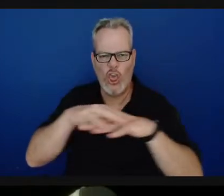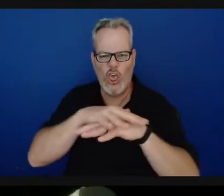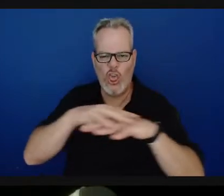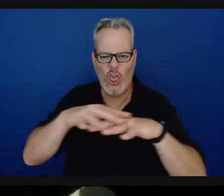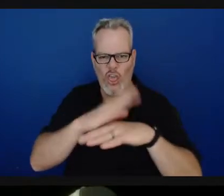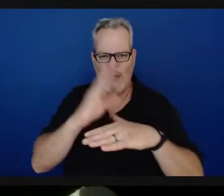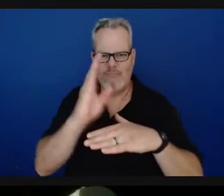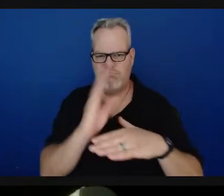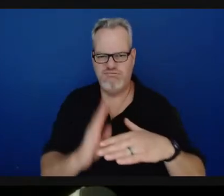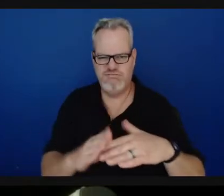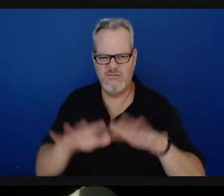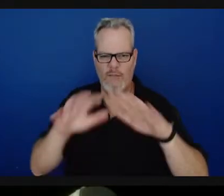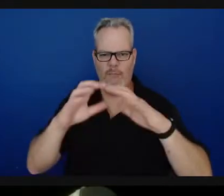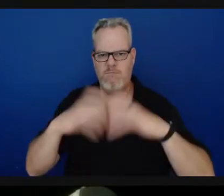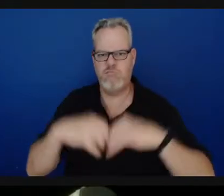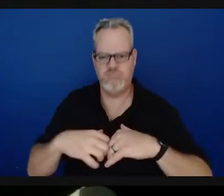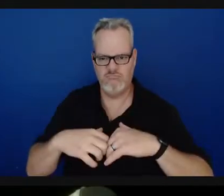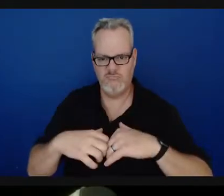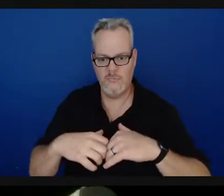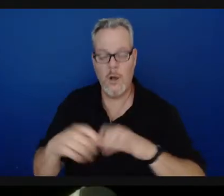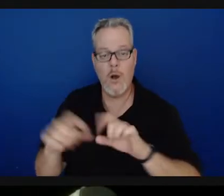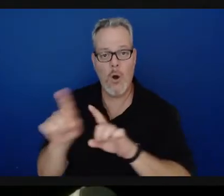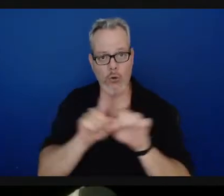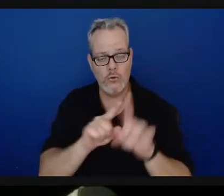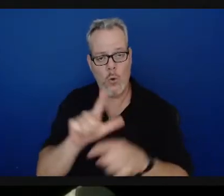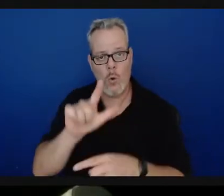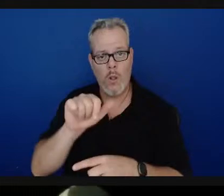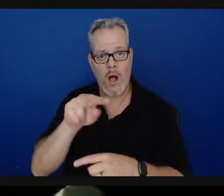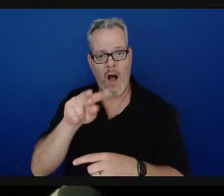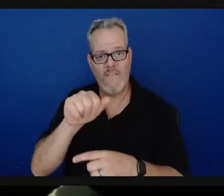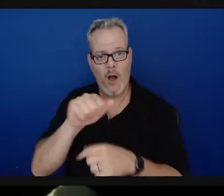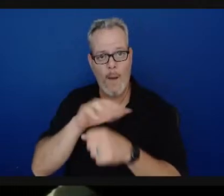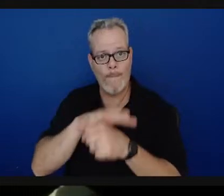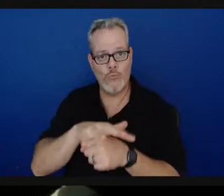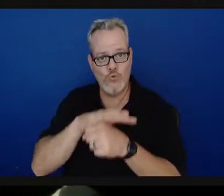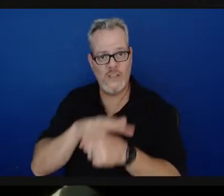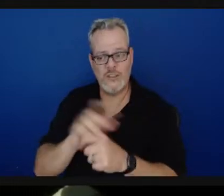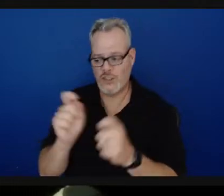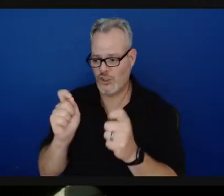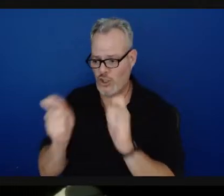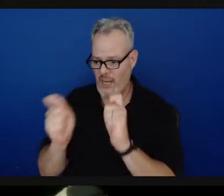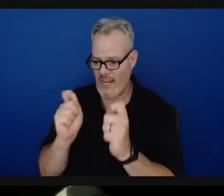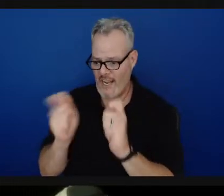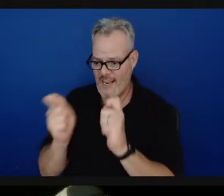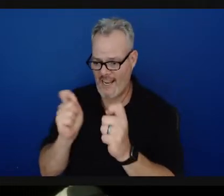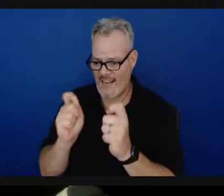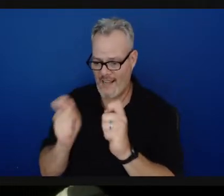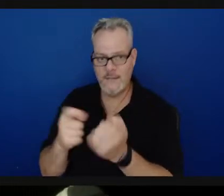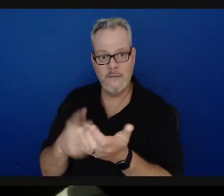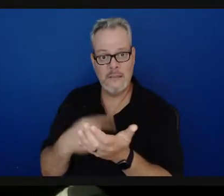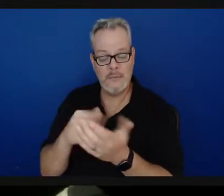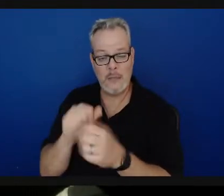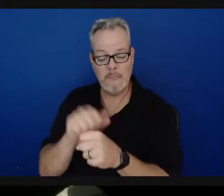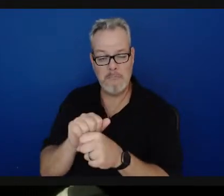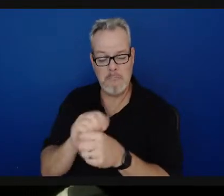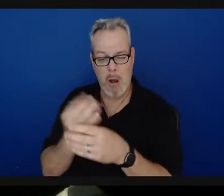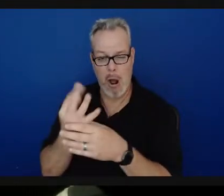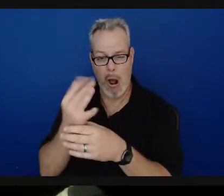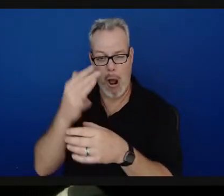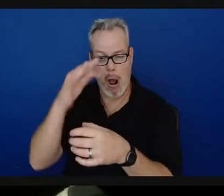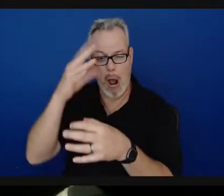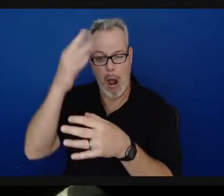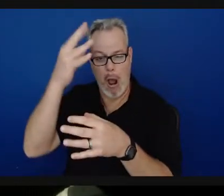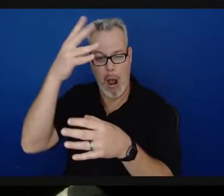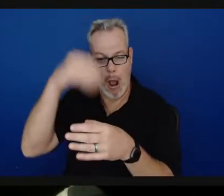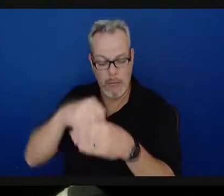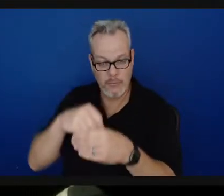But also if the lava pressure coming out of the hole varies at all, let's say it drops down a little bit, then that can take away some of the support that's